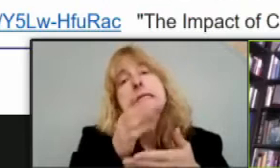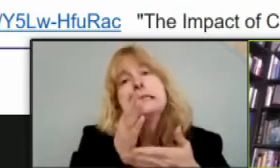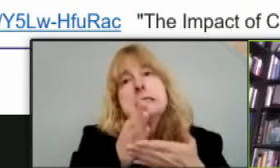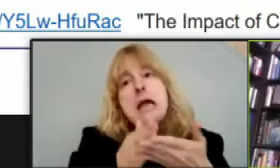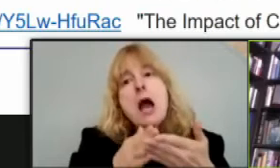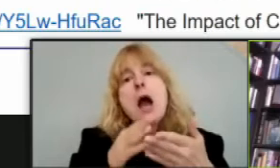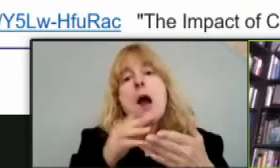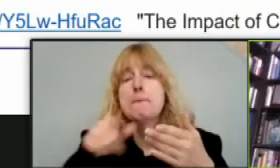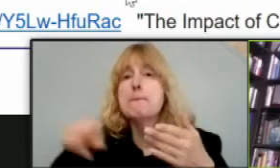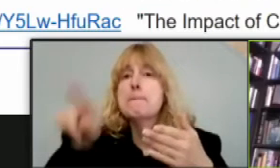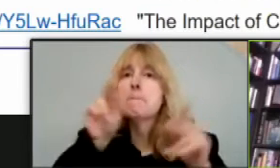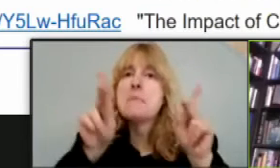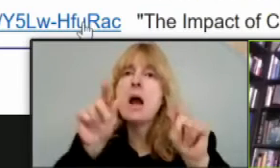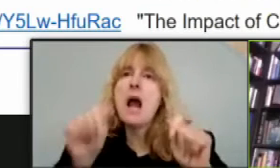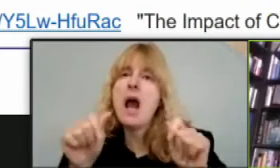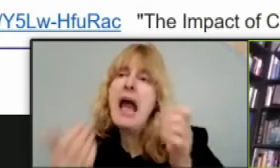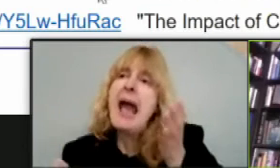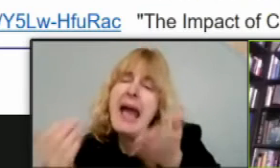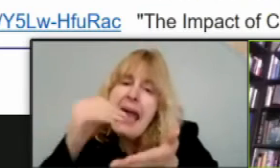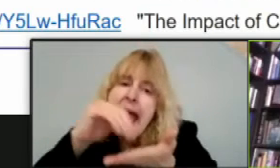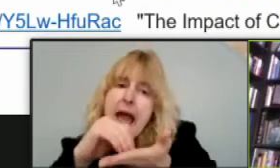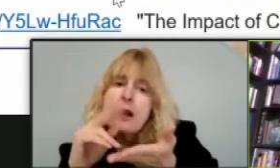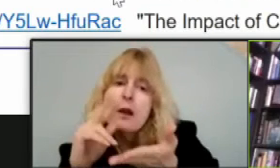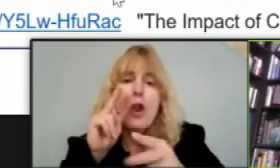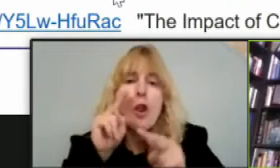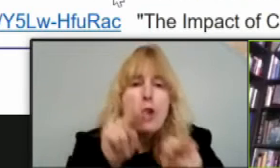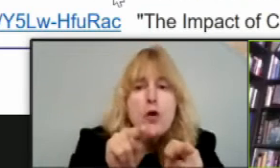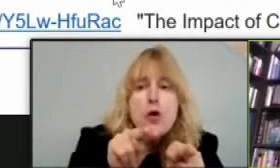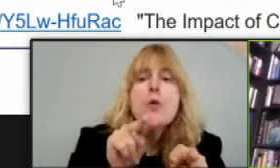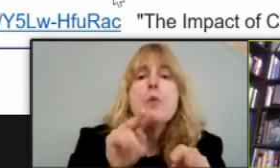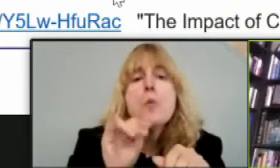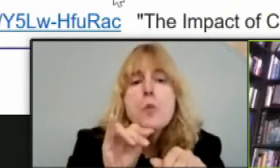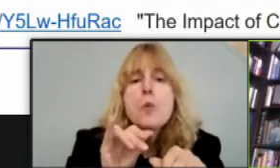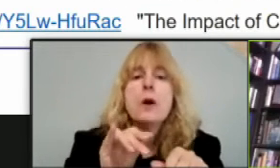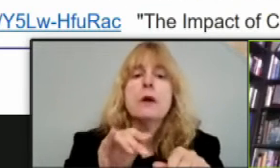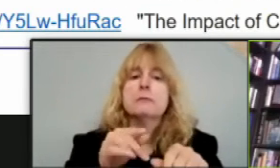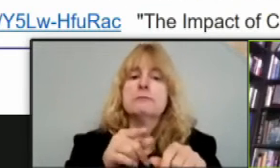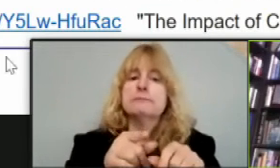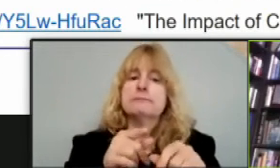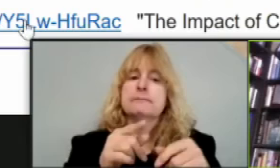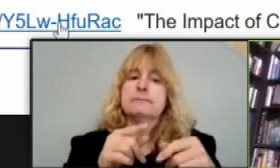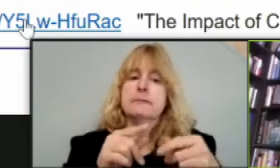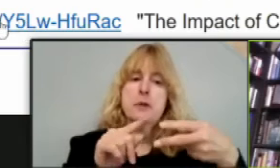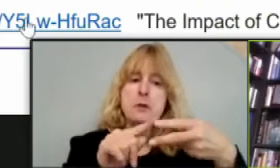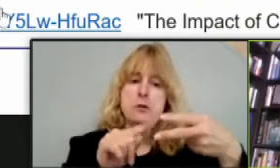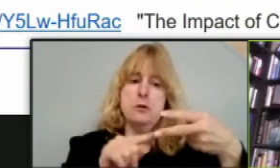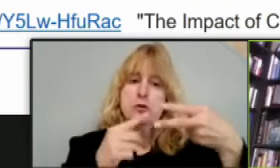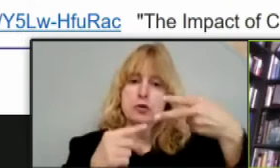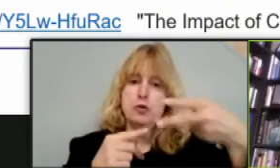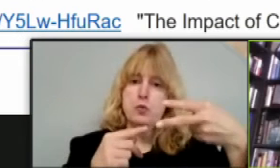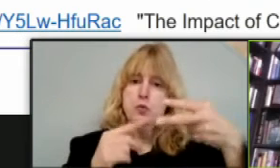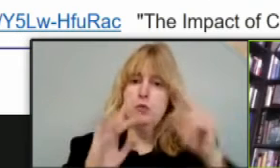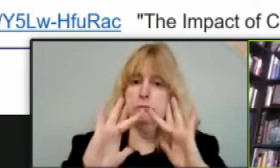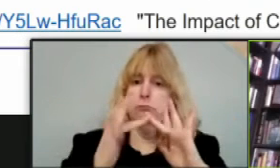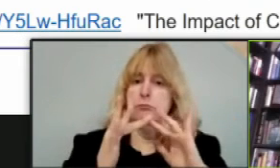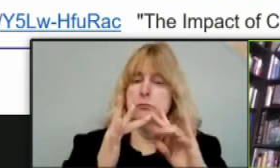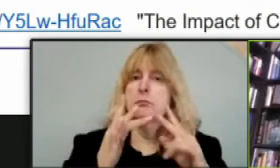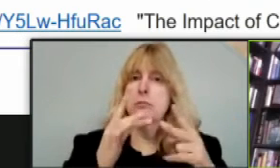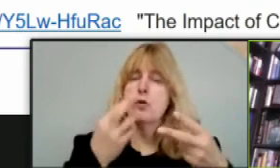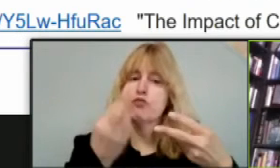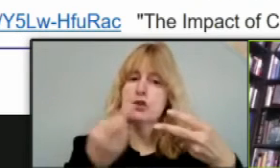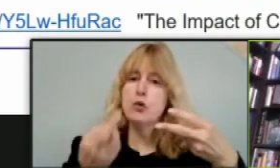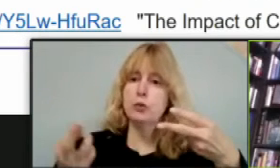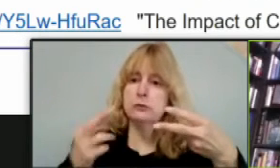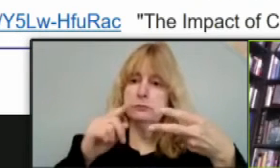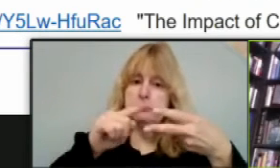look at again. These are two resources that are about the vaccine, one recently done, and then one